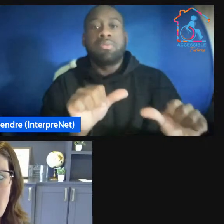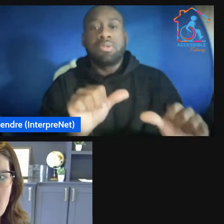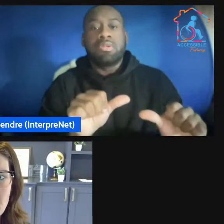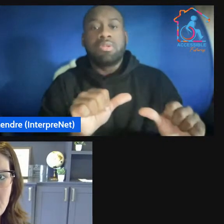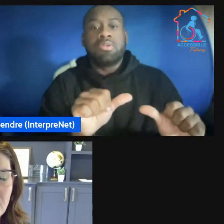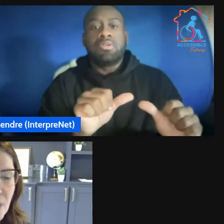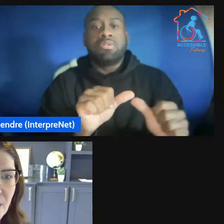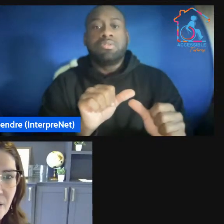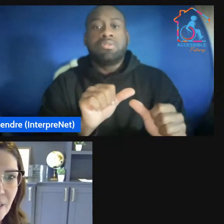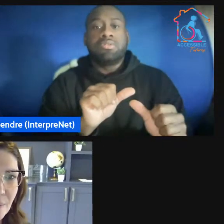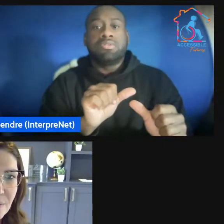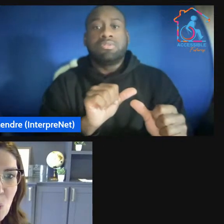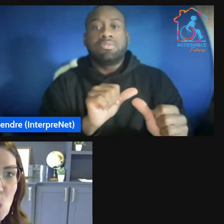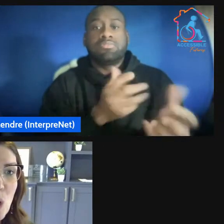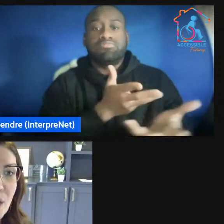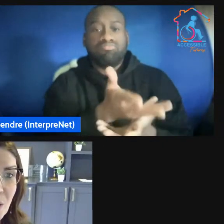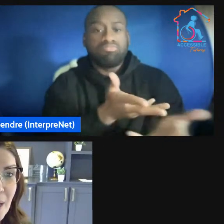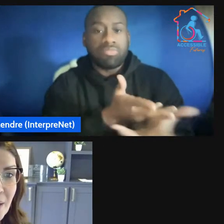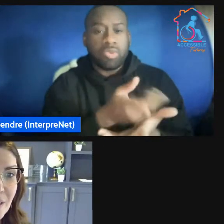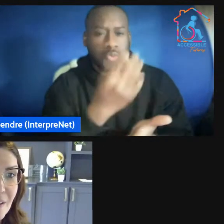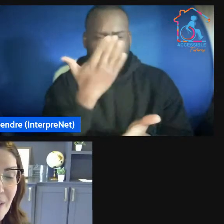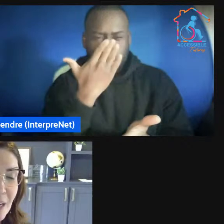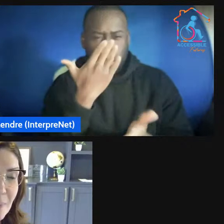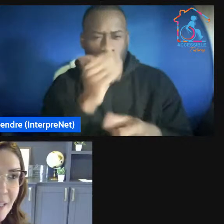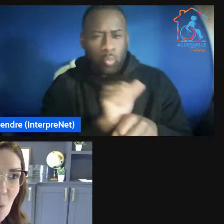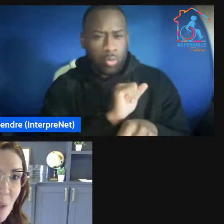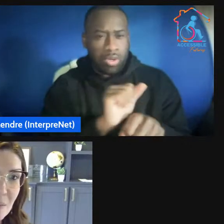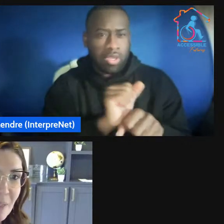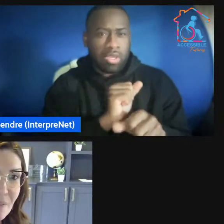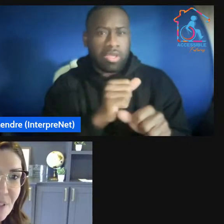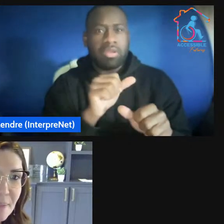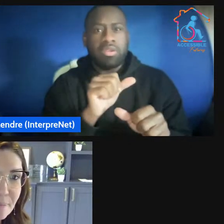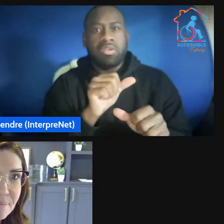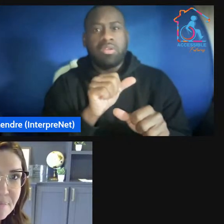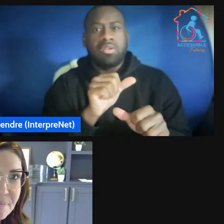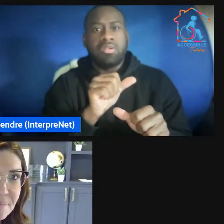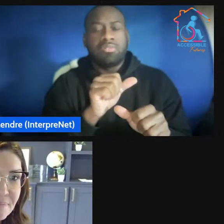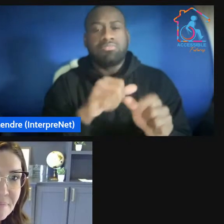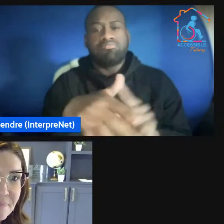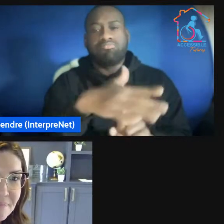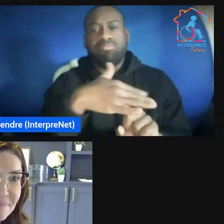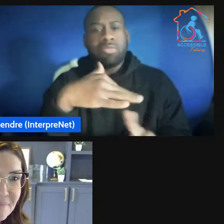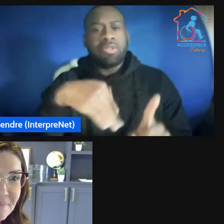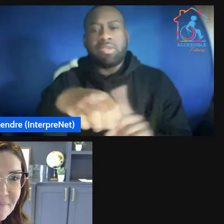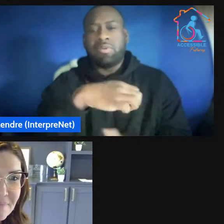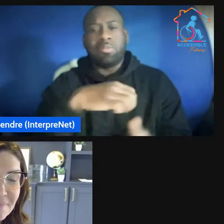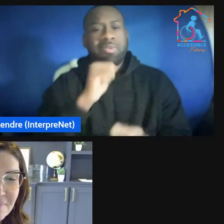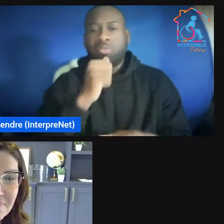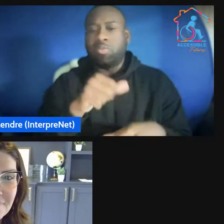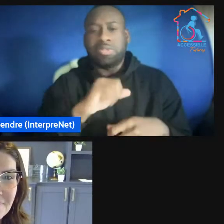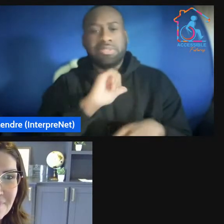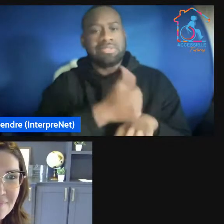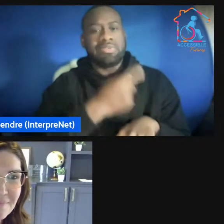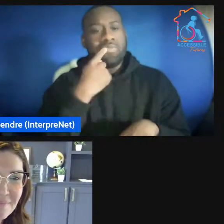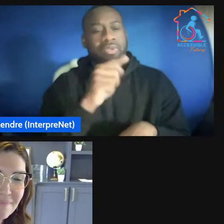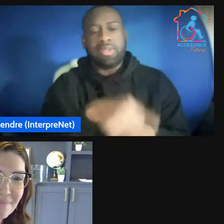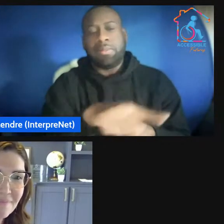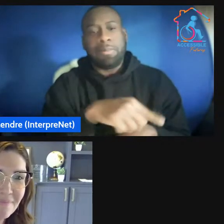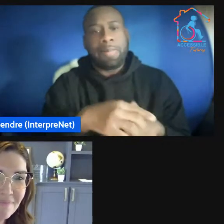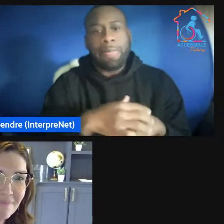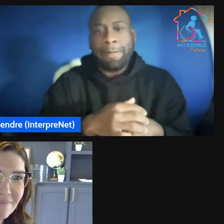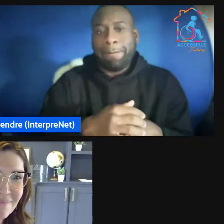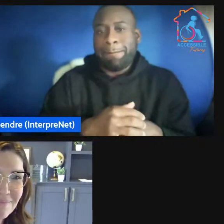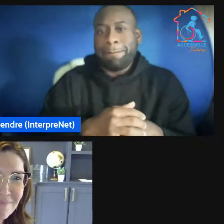interact without, working around an environment that wasn't made for them. I love it. Couldn't have said it